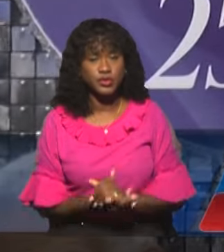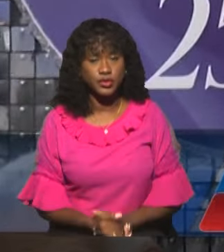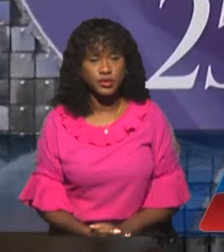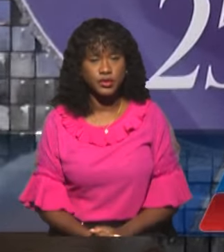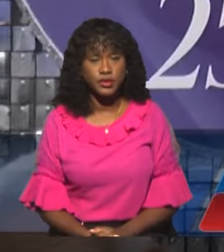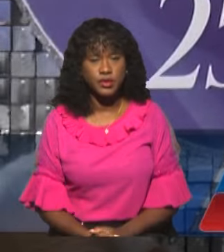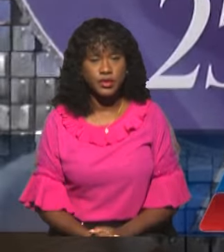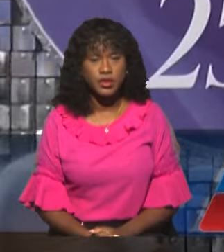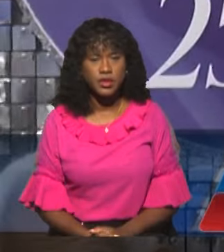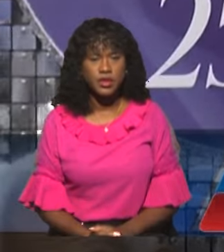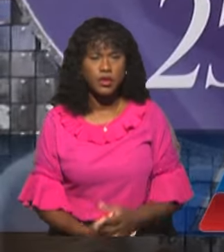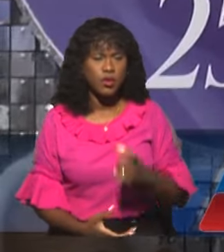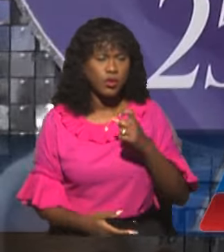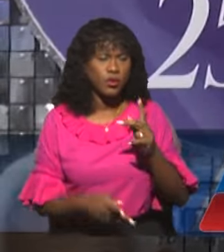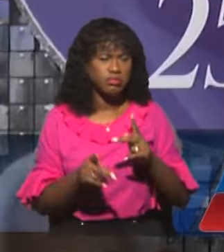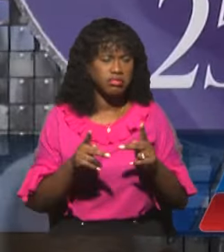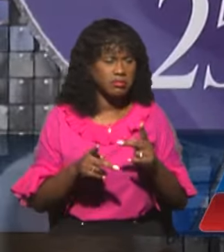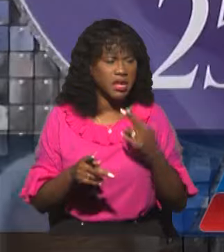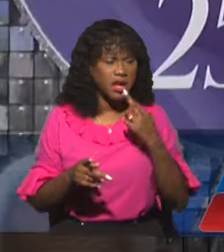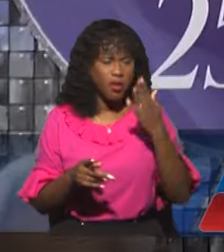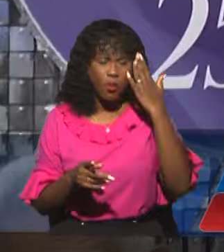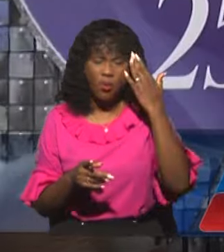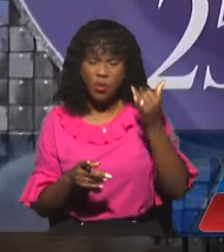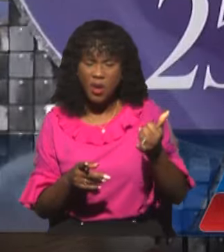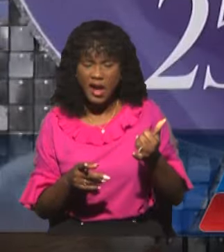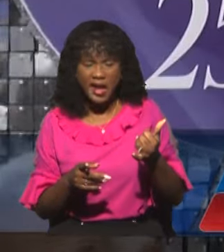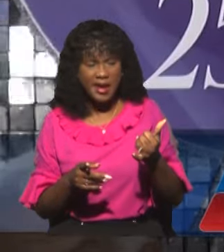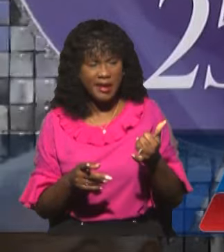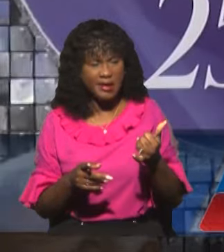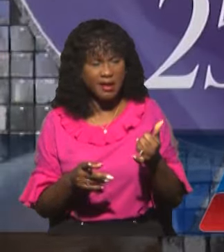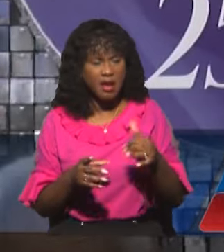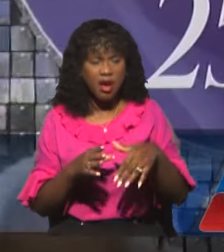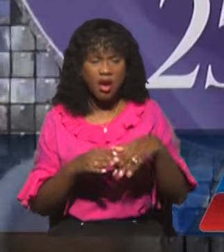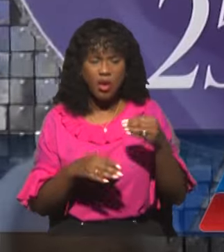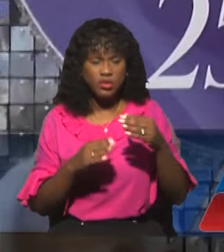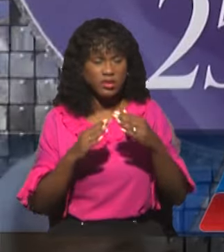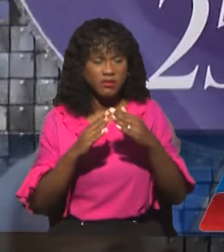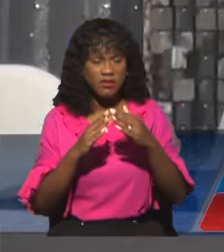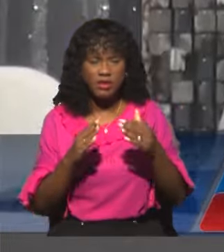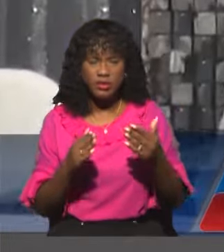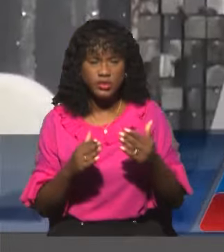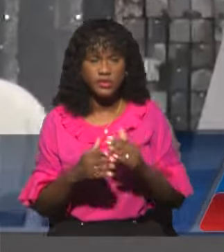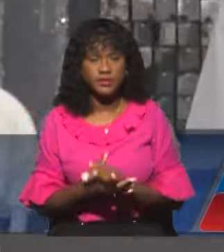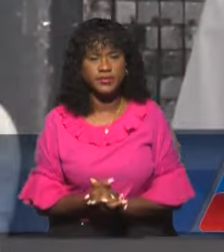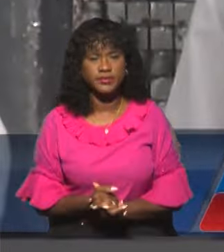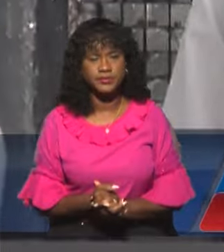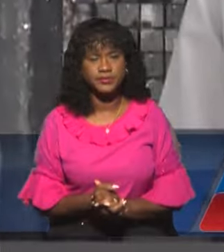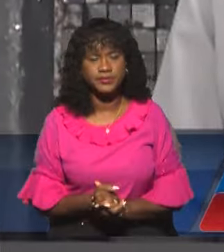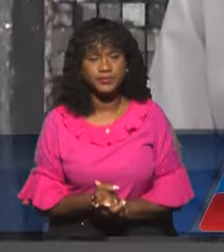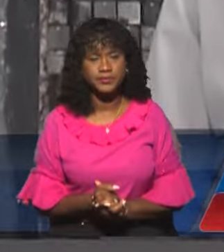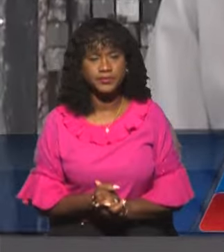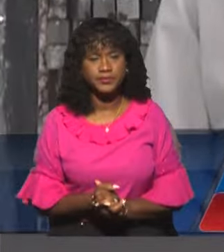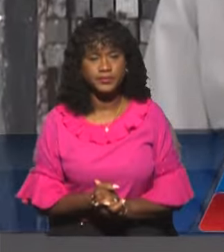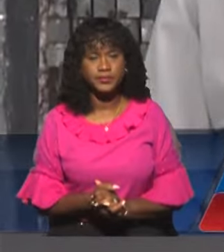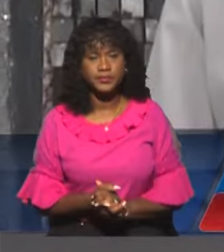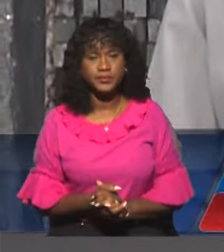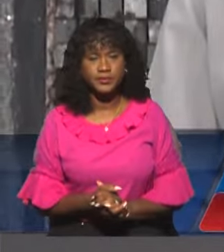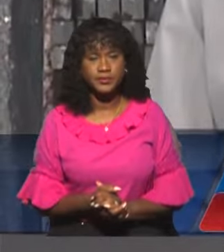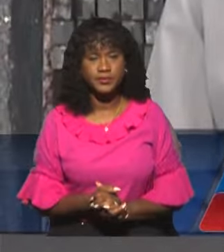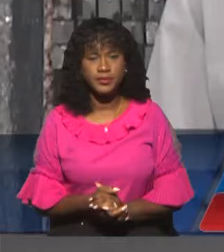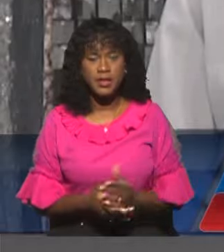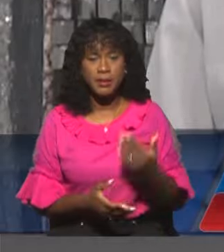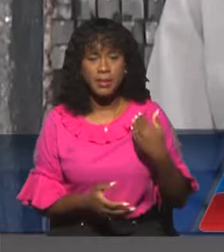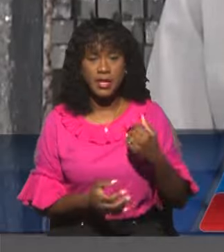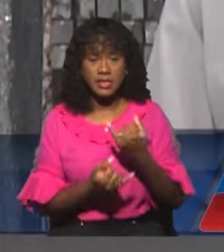more about who these people are and why they were displaced. According to former temporary